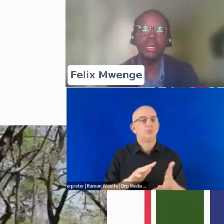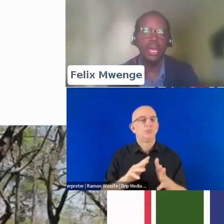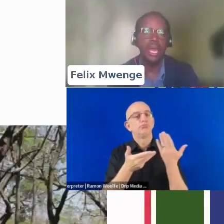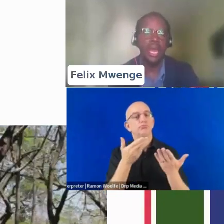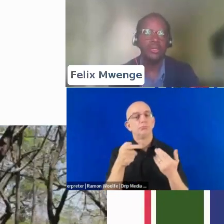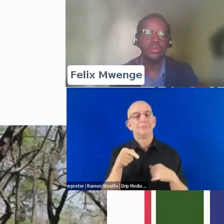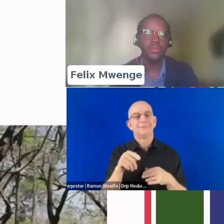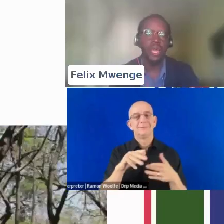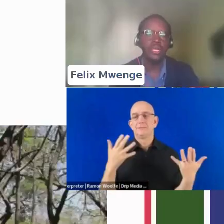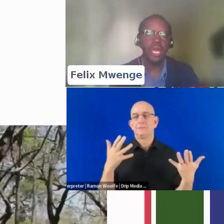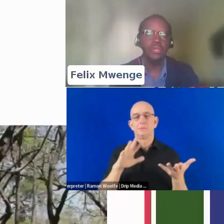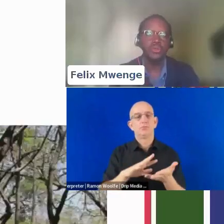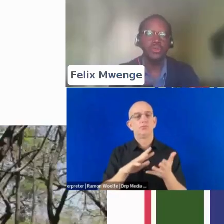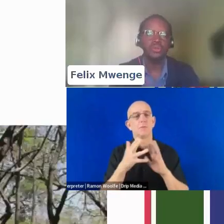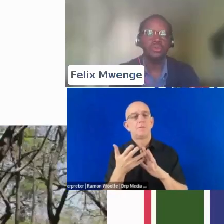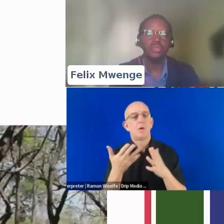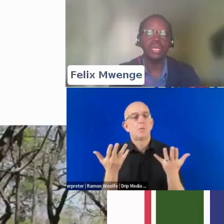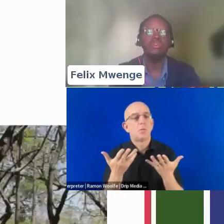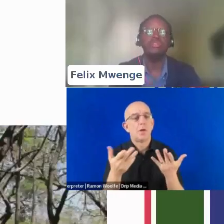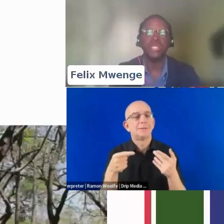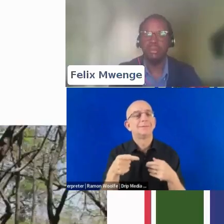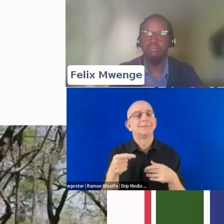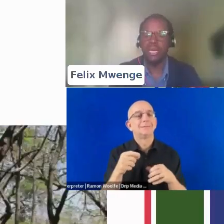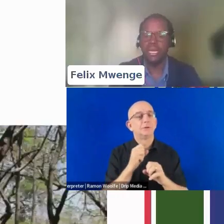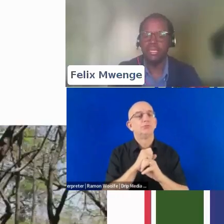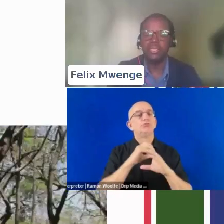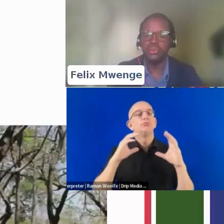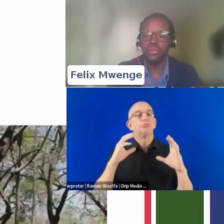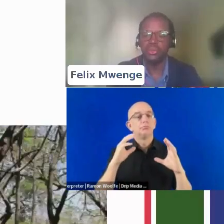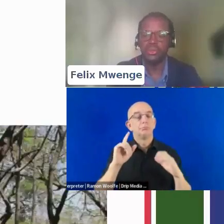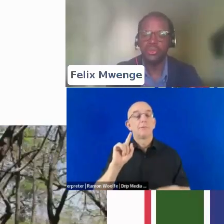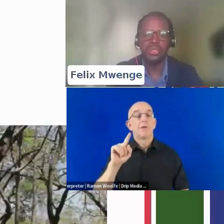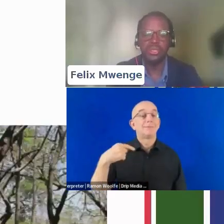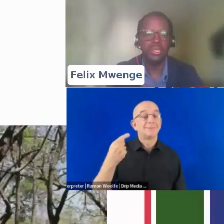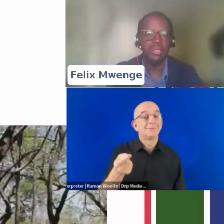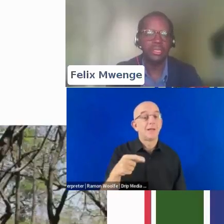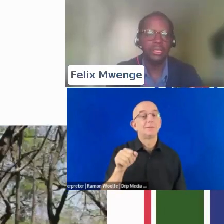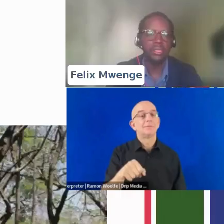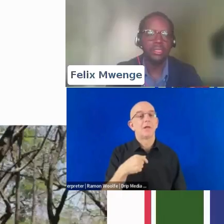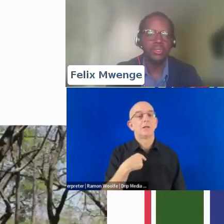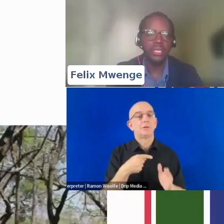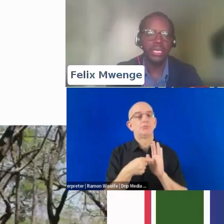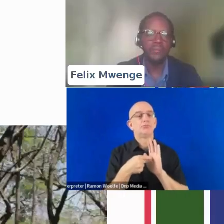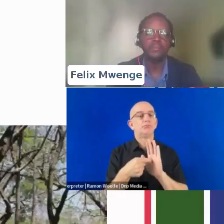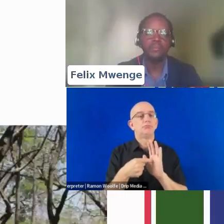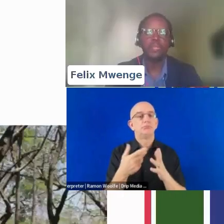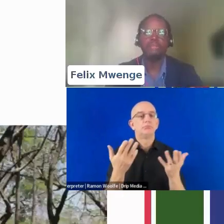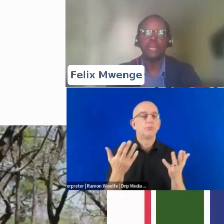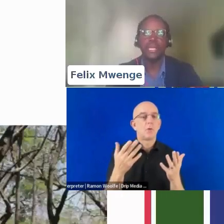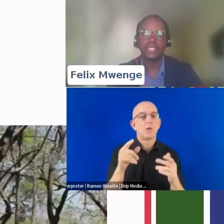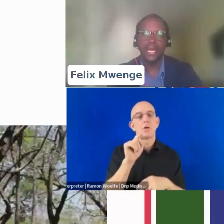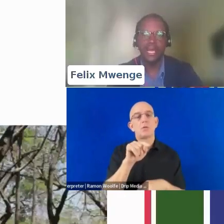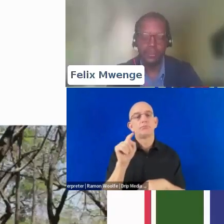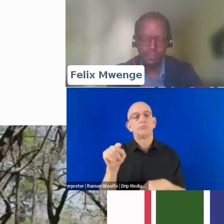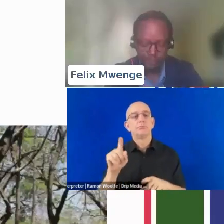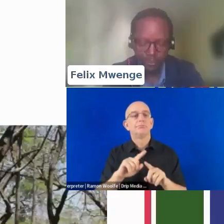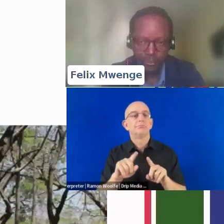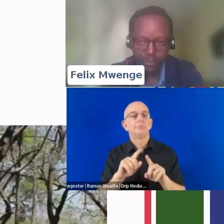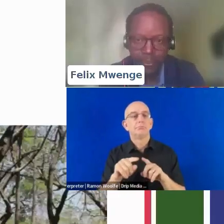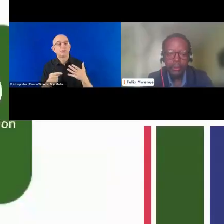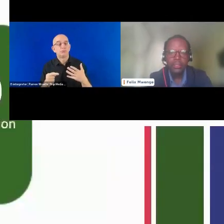Transform and to some of its impact that we will see today. Next